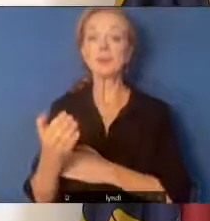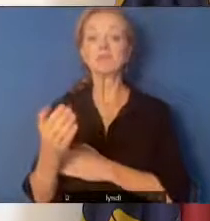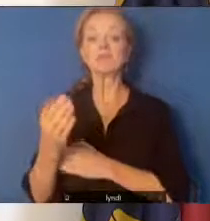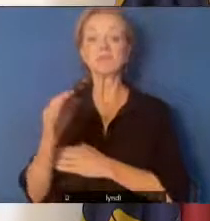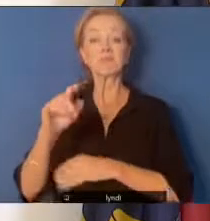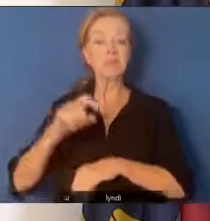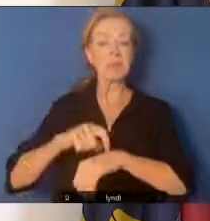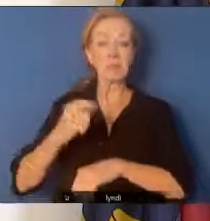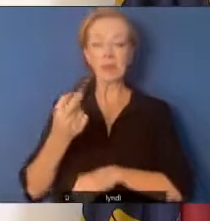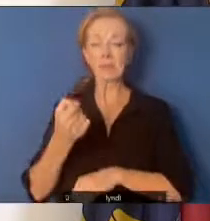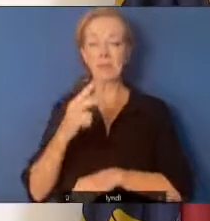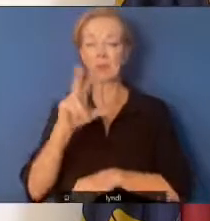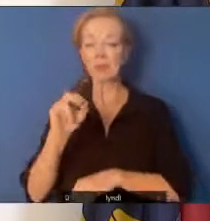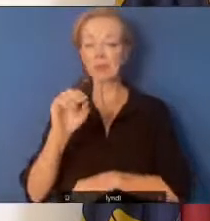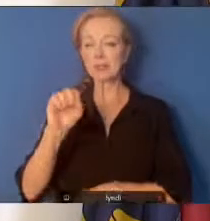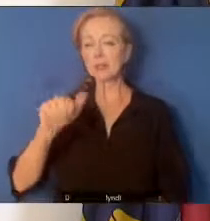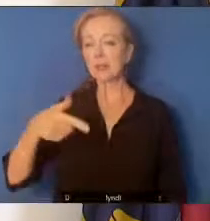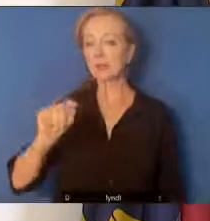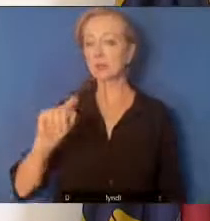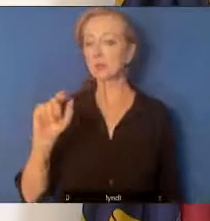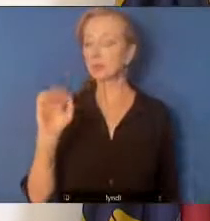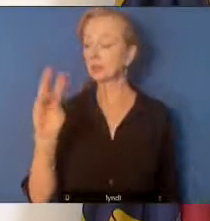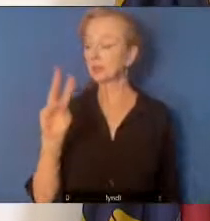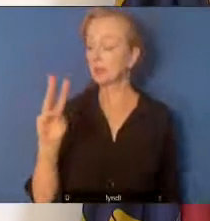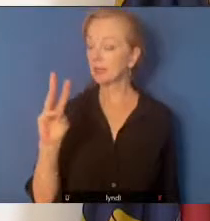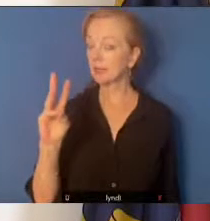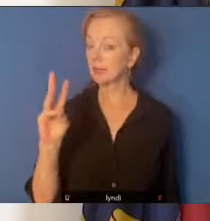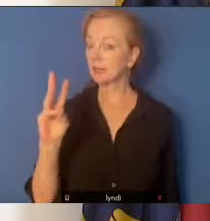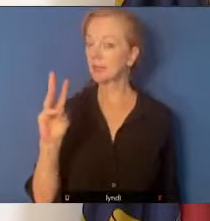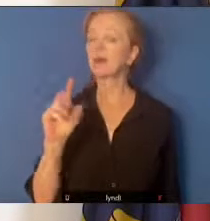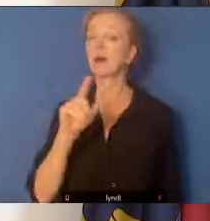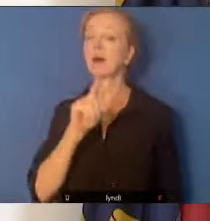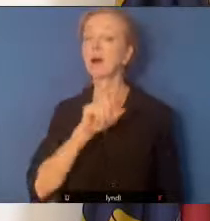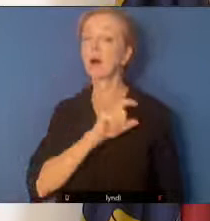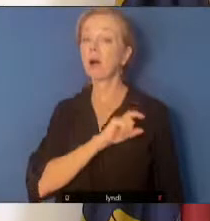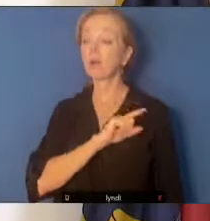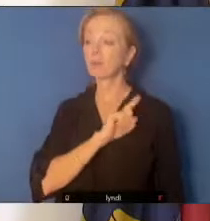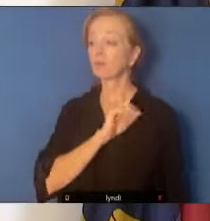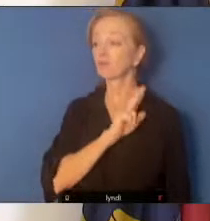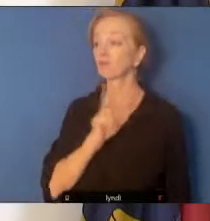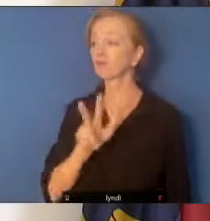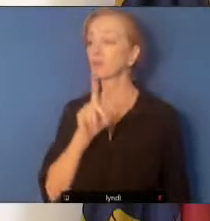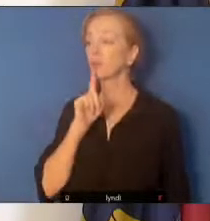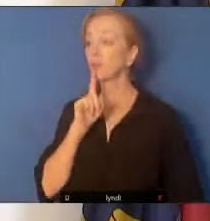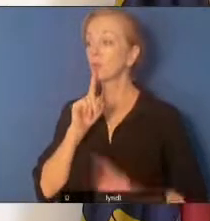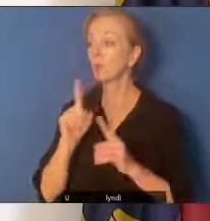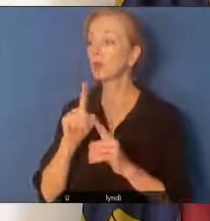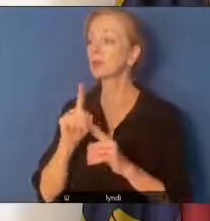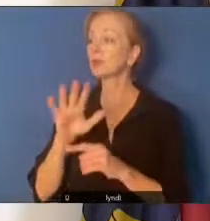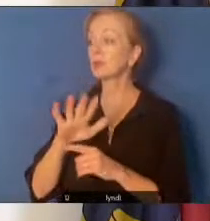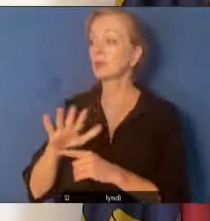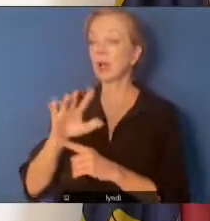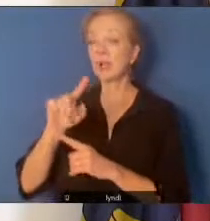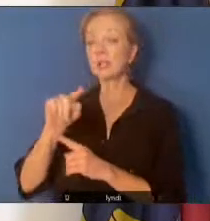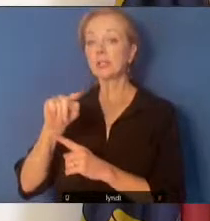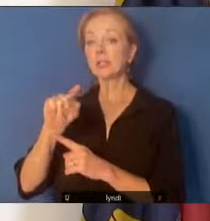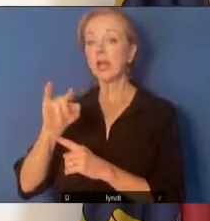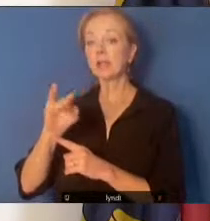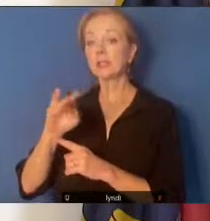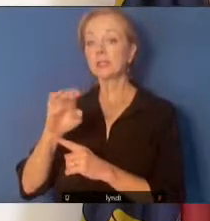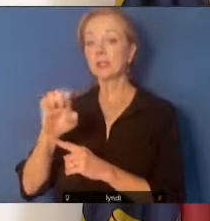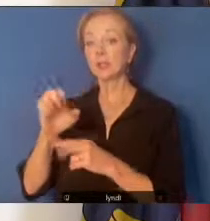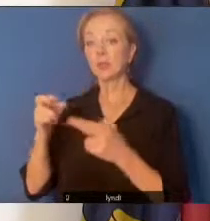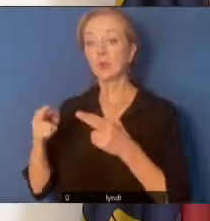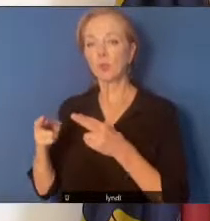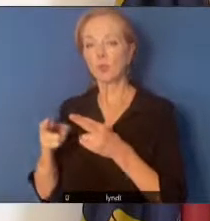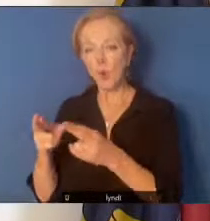was September 6th, Metro Division officers responded to the 2700 block of Tuckasegee Road, reference to a